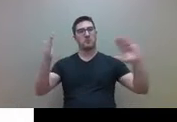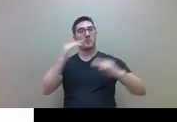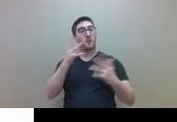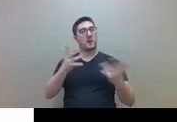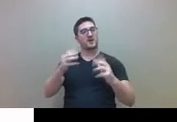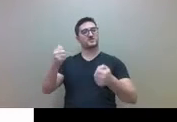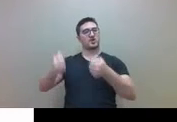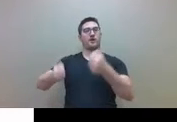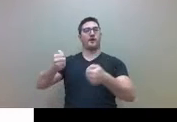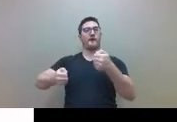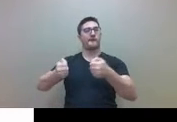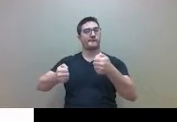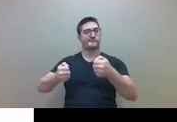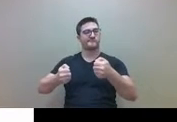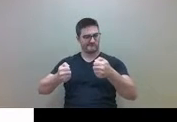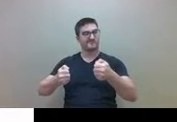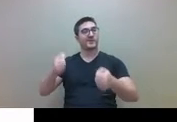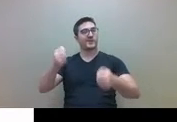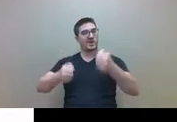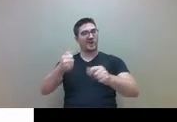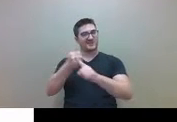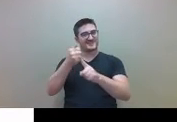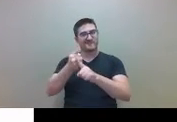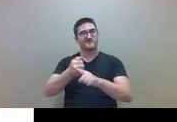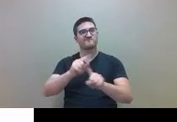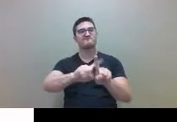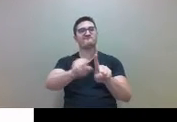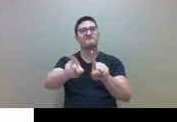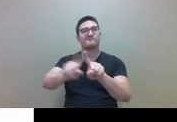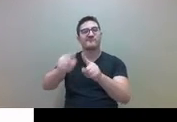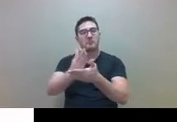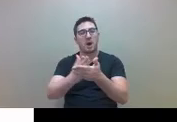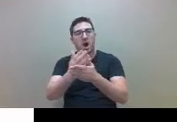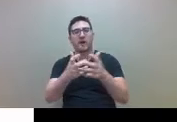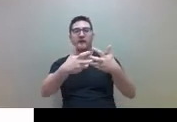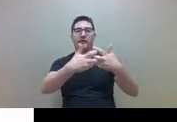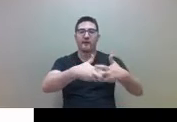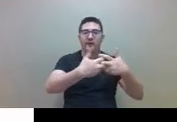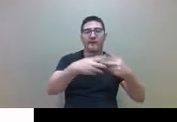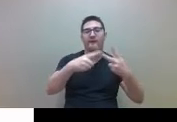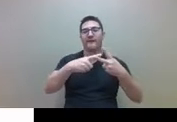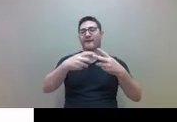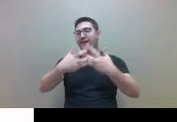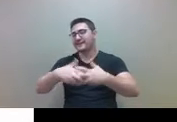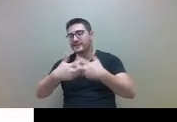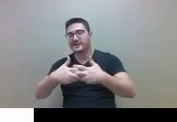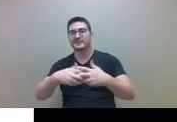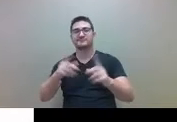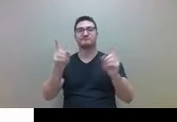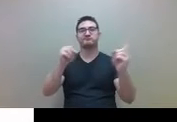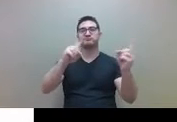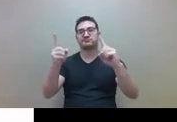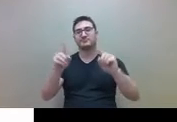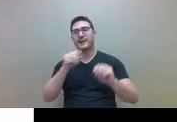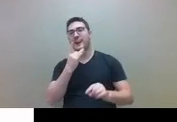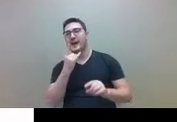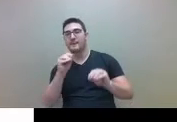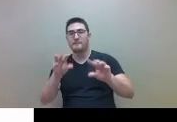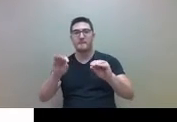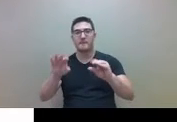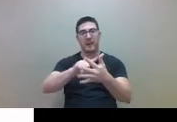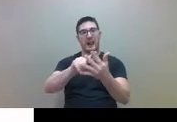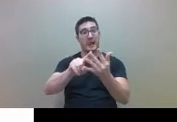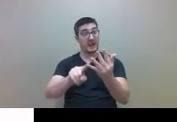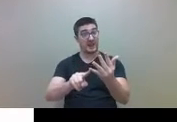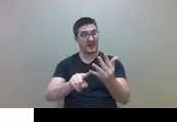requires all of its parts to work and function properly. It needs to be evaluated every so